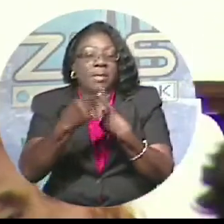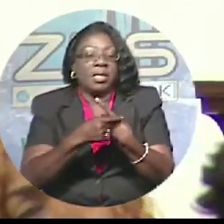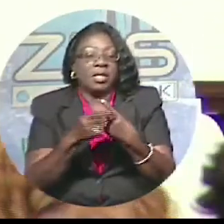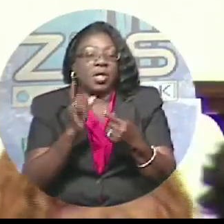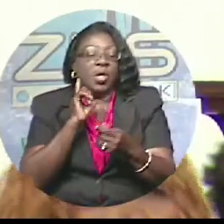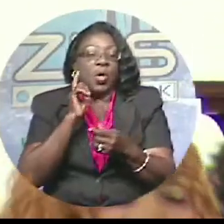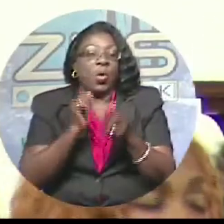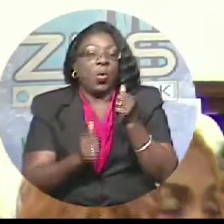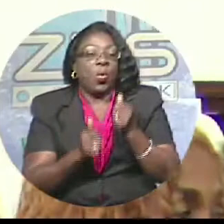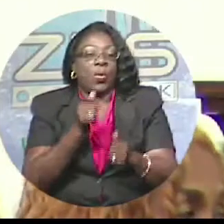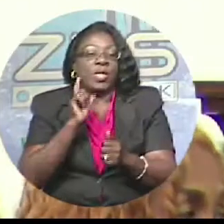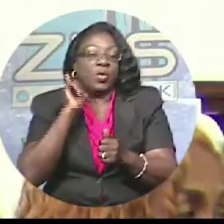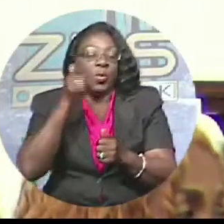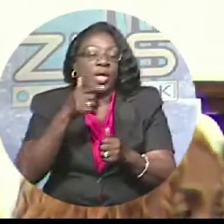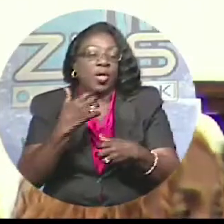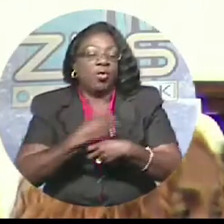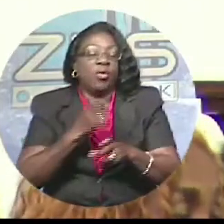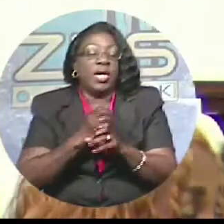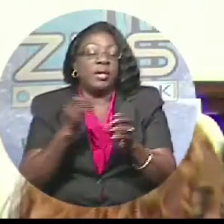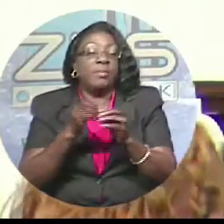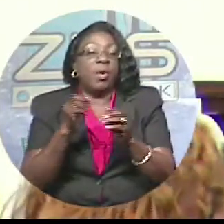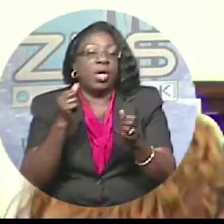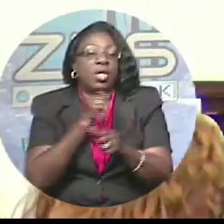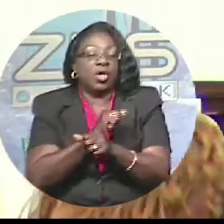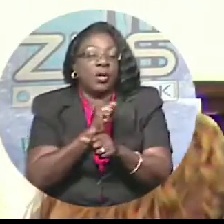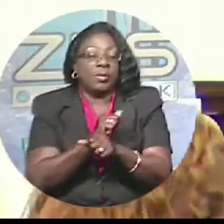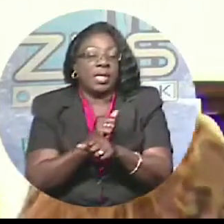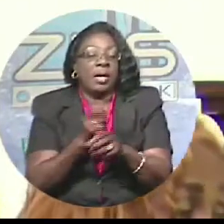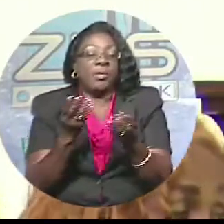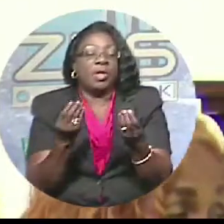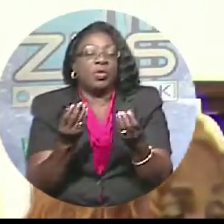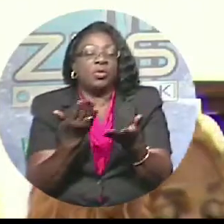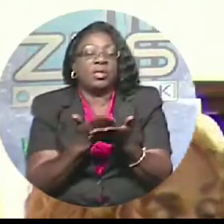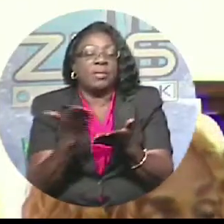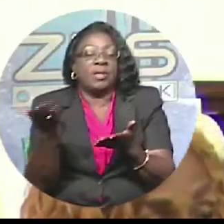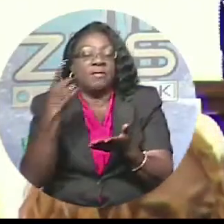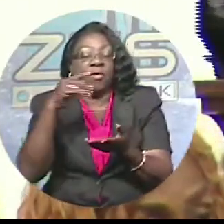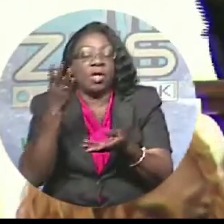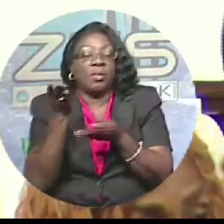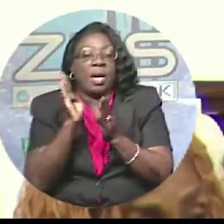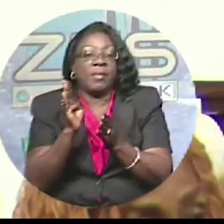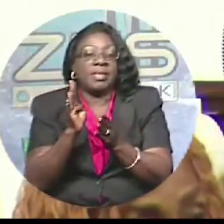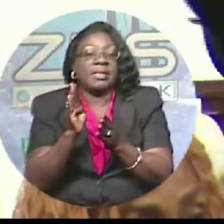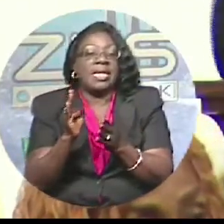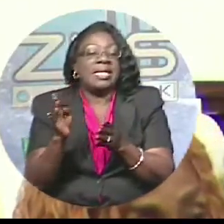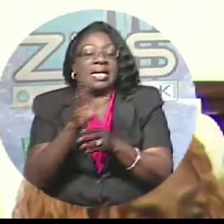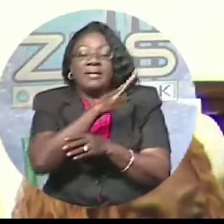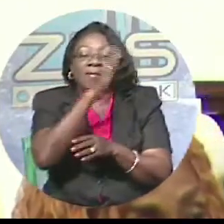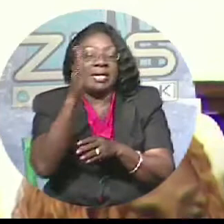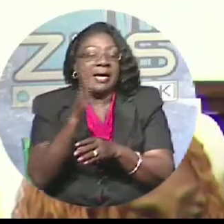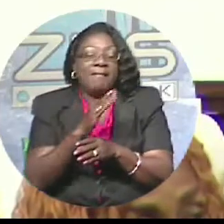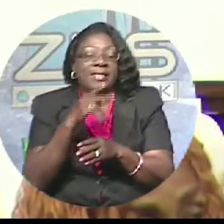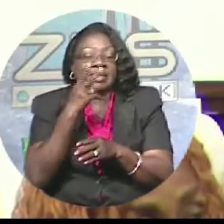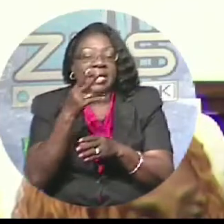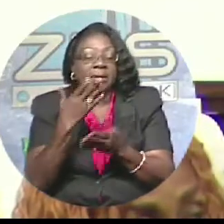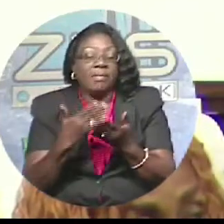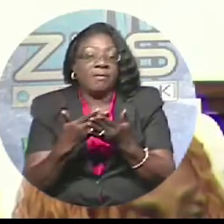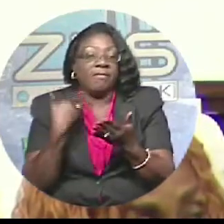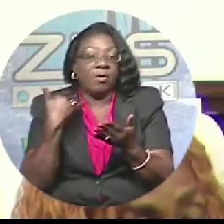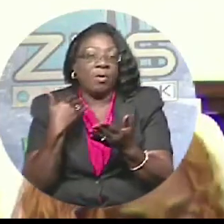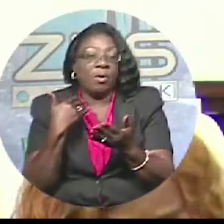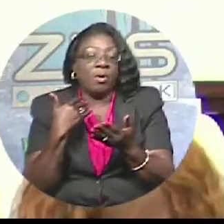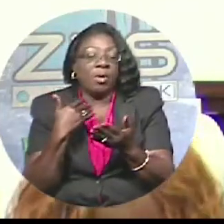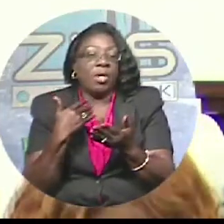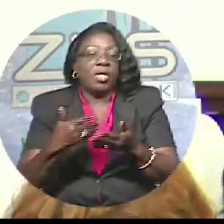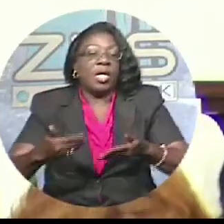jobs and which will do something for the Bahamas that has never had before. We are all over the Bahama Islands. There will